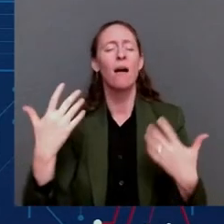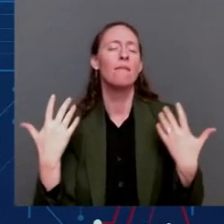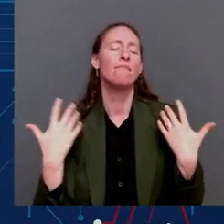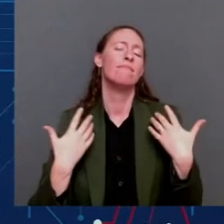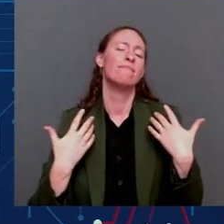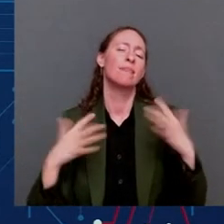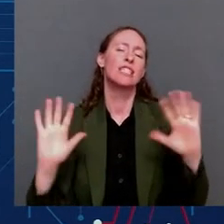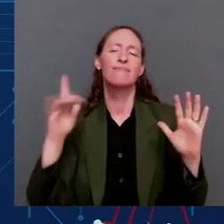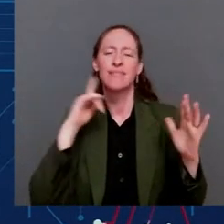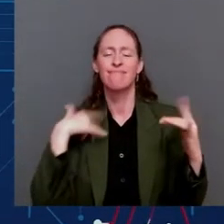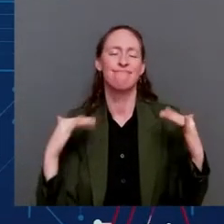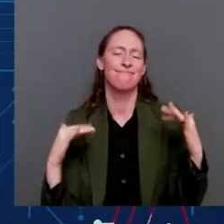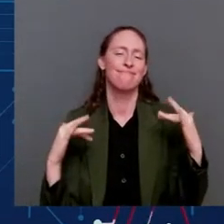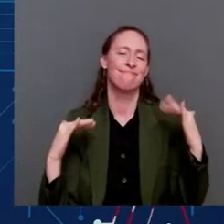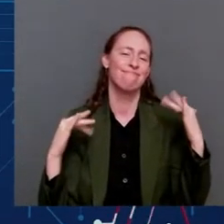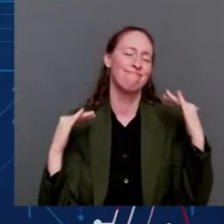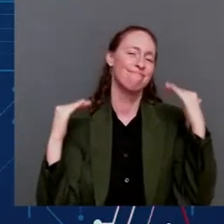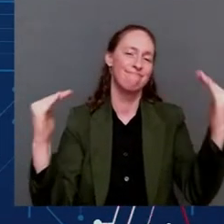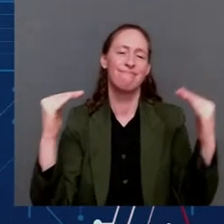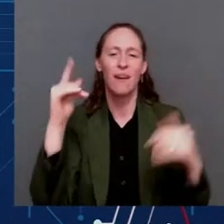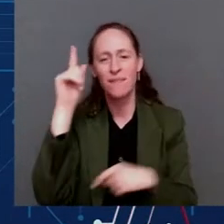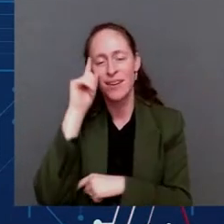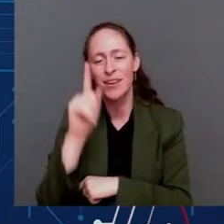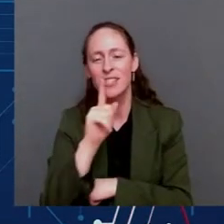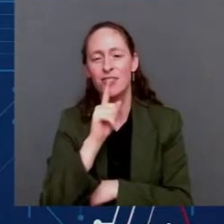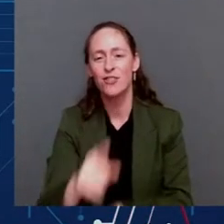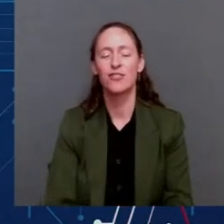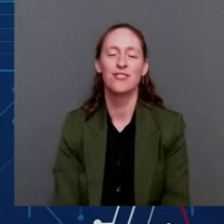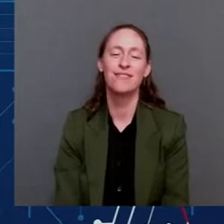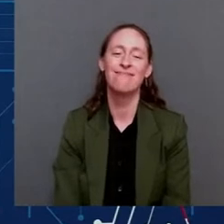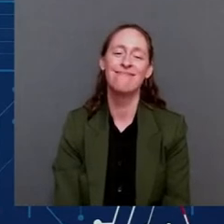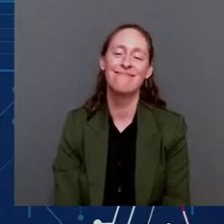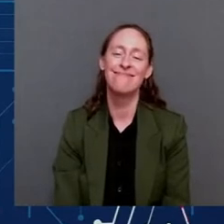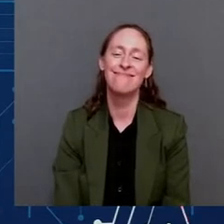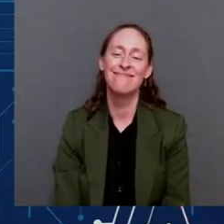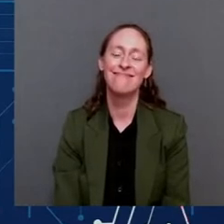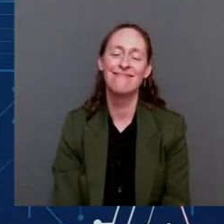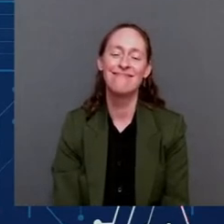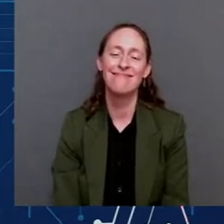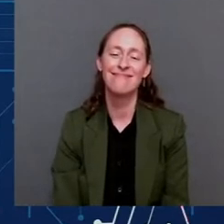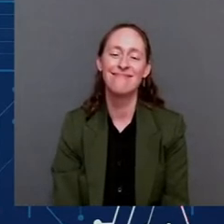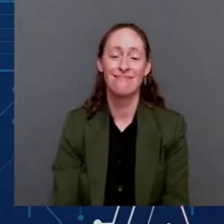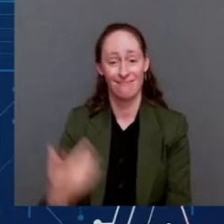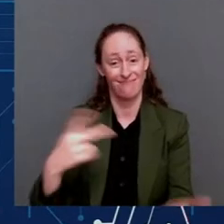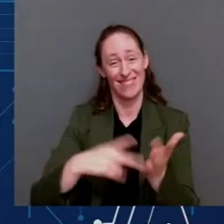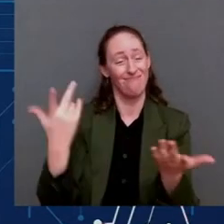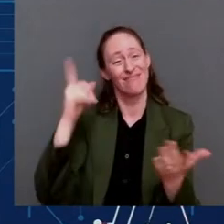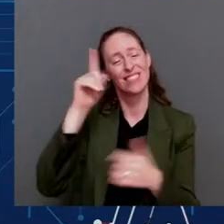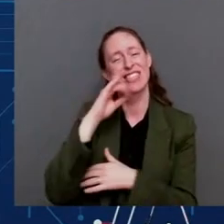UA plumbers and pipe fitters, IBW electricians, sheet metal workers, iron workers.